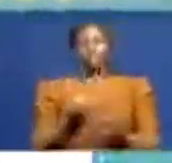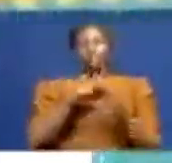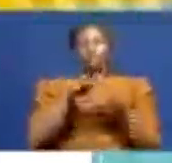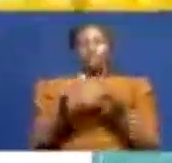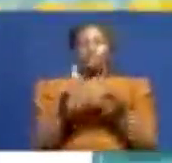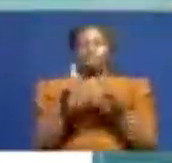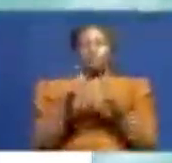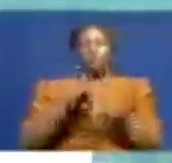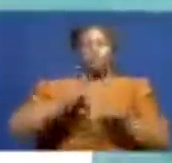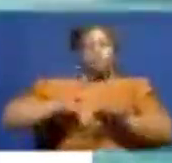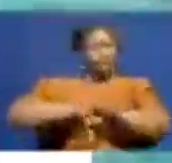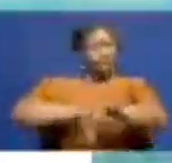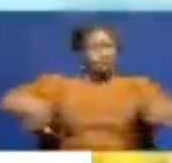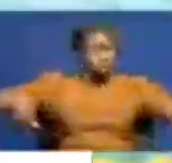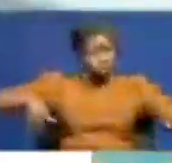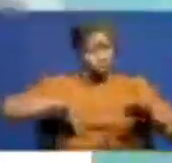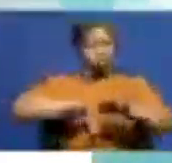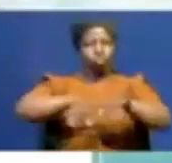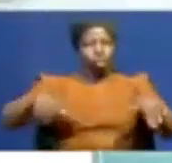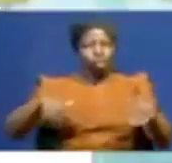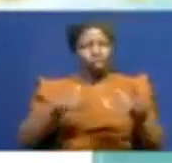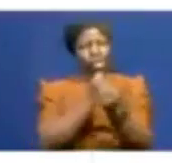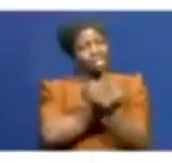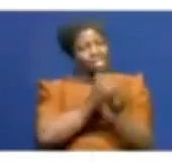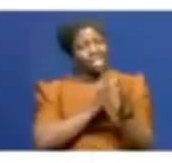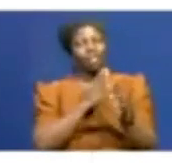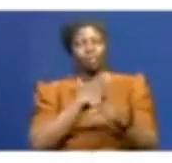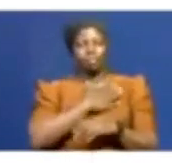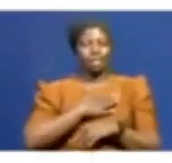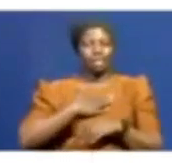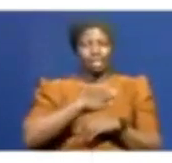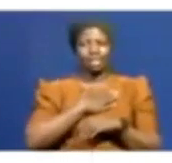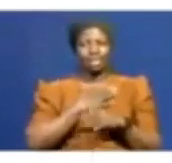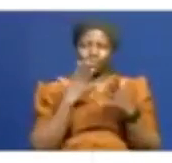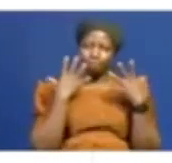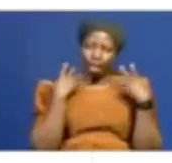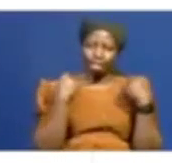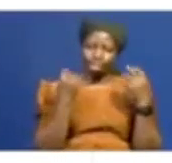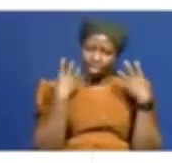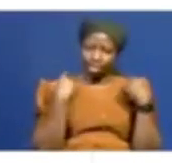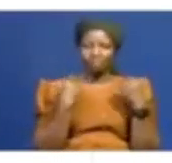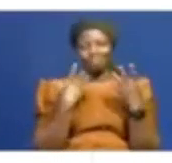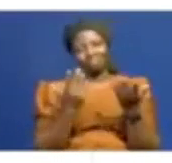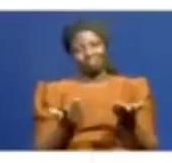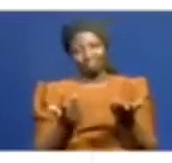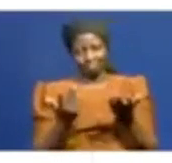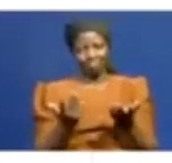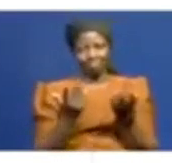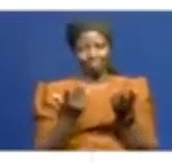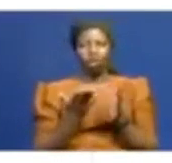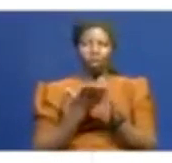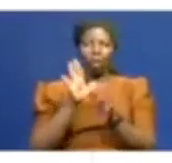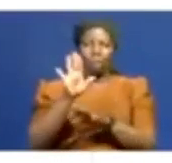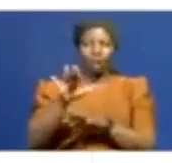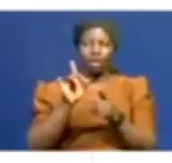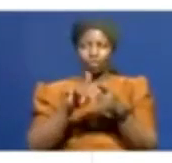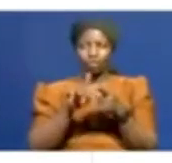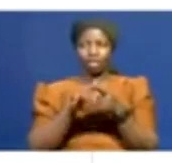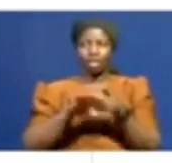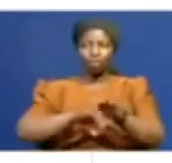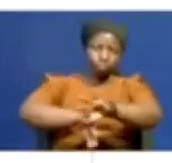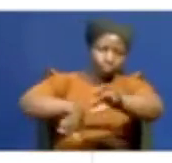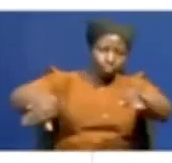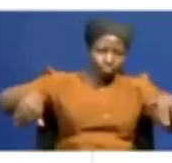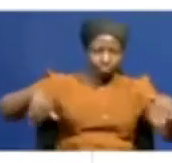lovers, get back to the water, get out of the woods, get back to the waters, improve your